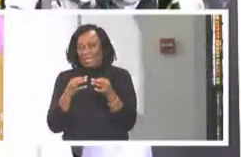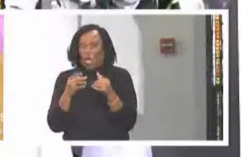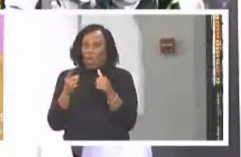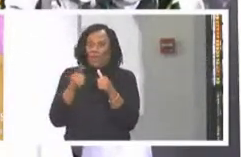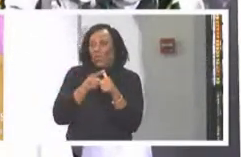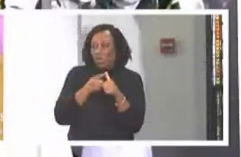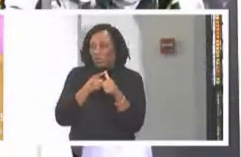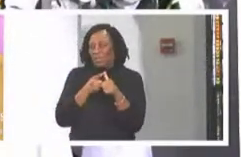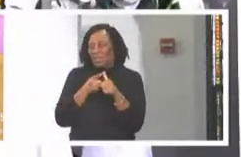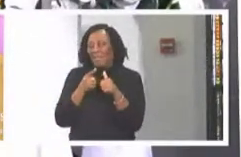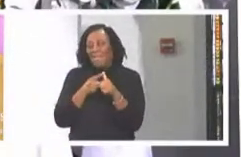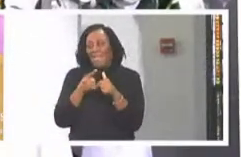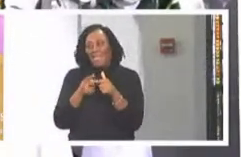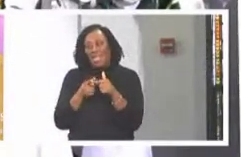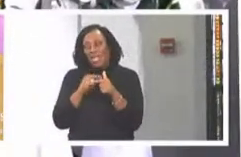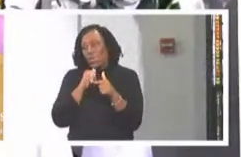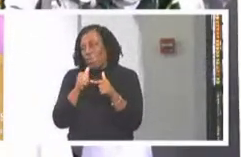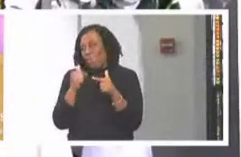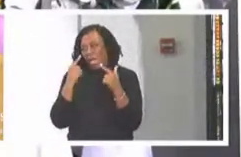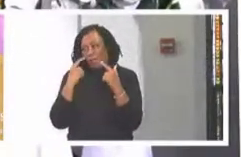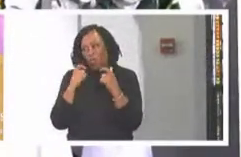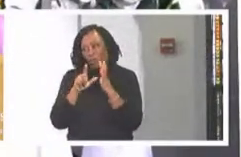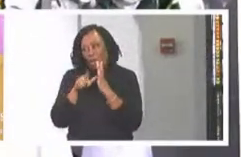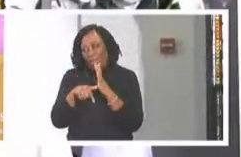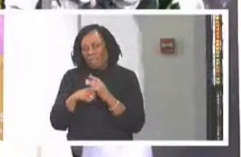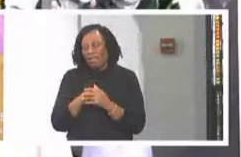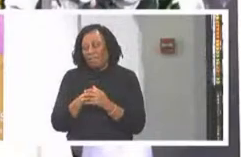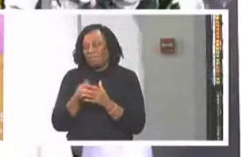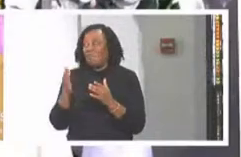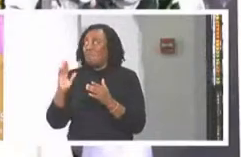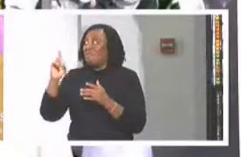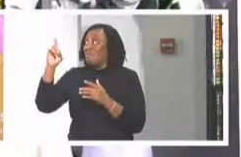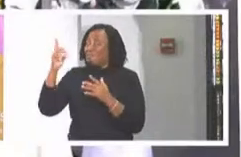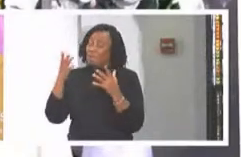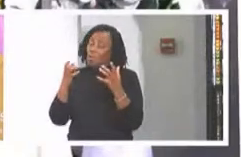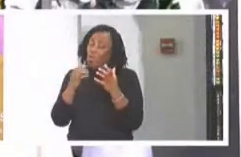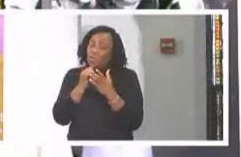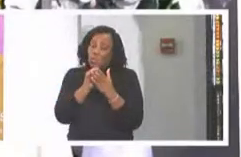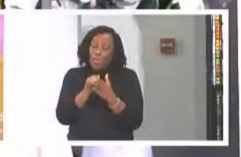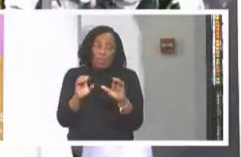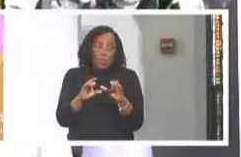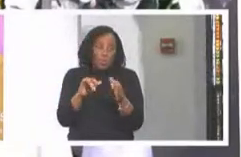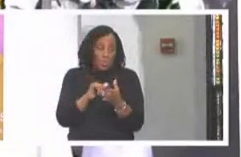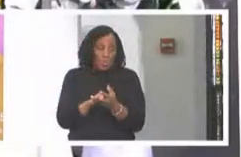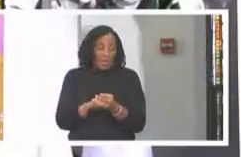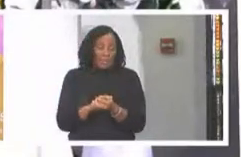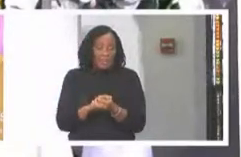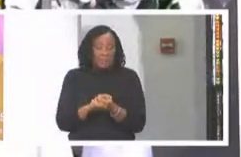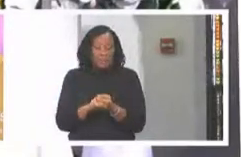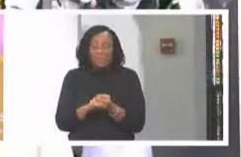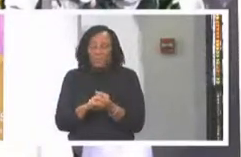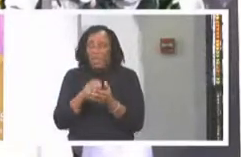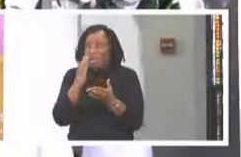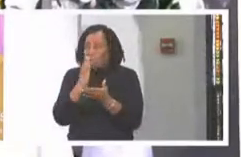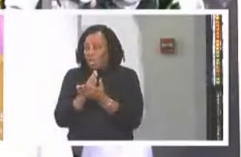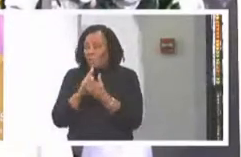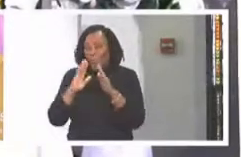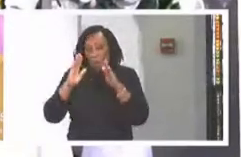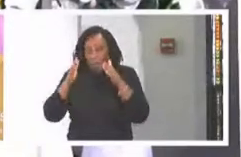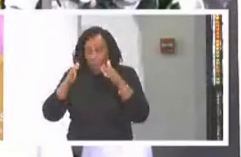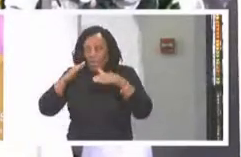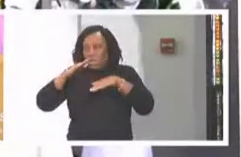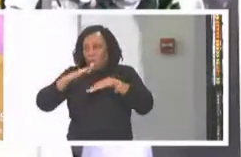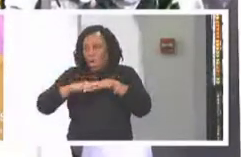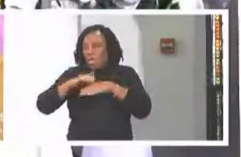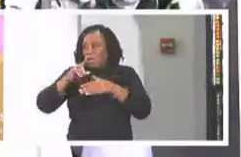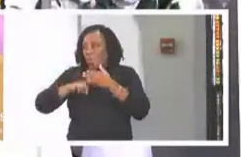back. And God said, I want to help you to do that. So this is your year. Stop focusing on what other people